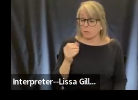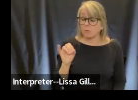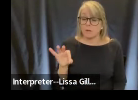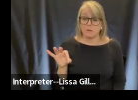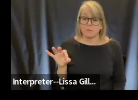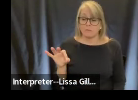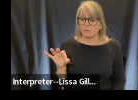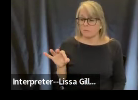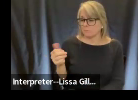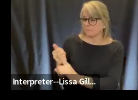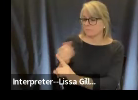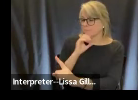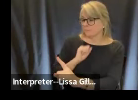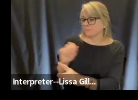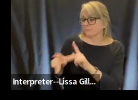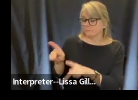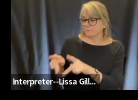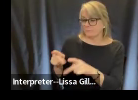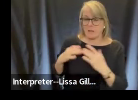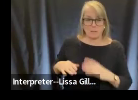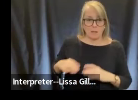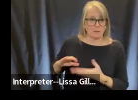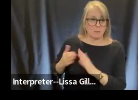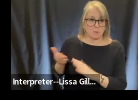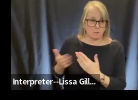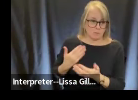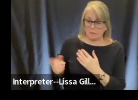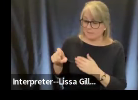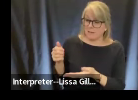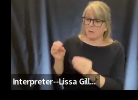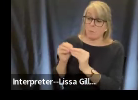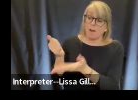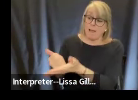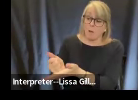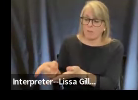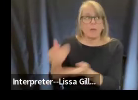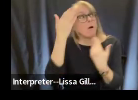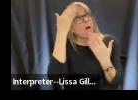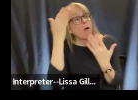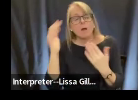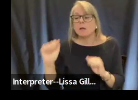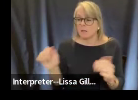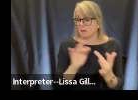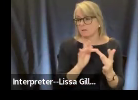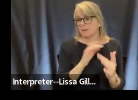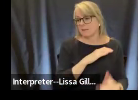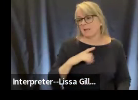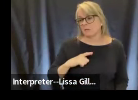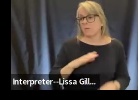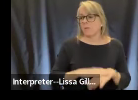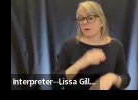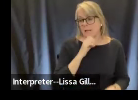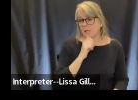senior citizens that are your clients or in your community that maybe need more help that they realize. You can reach out to the councils on aging to try to get them